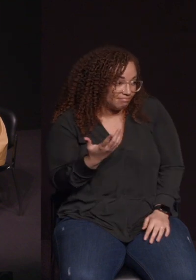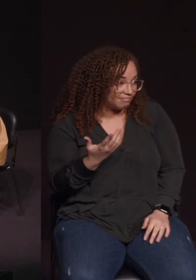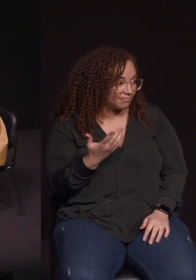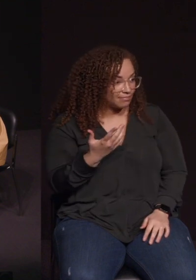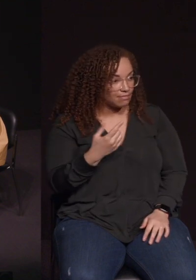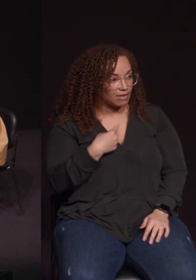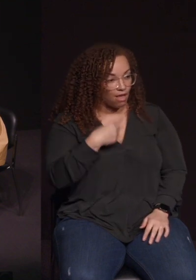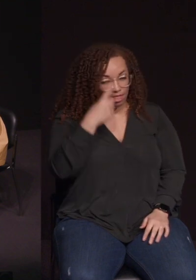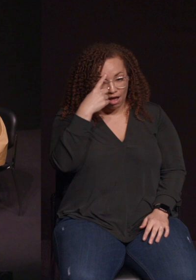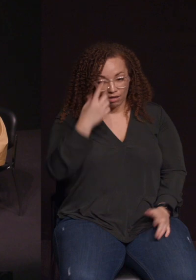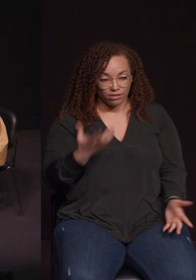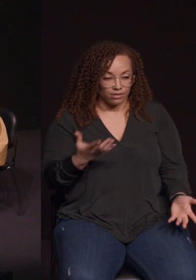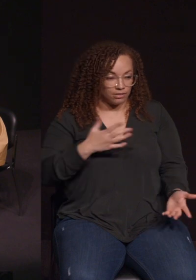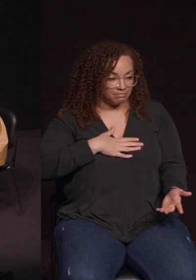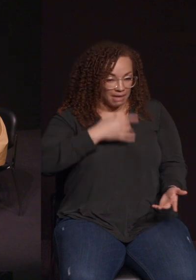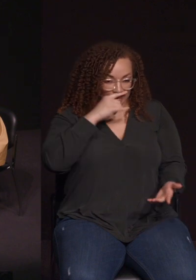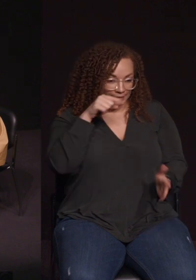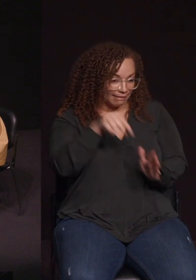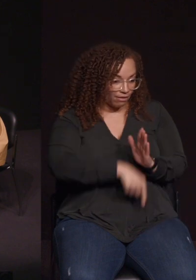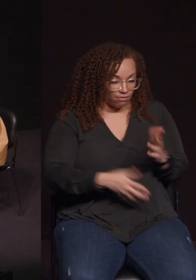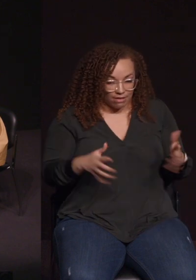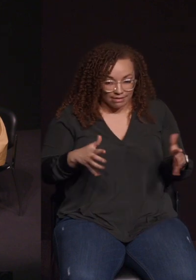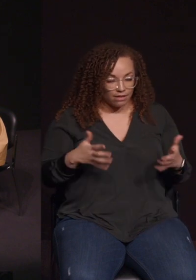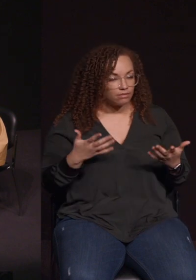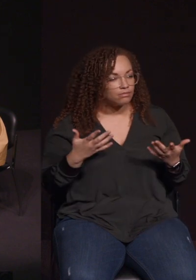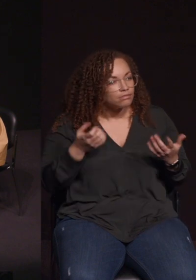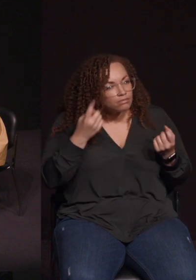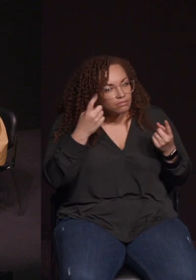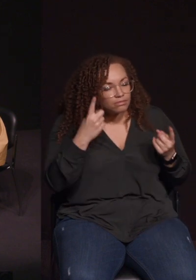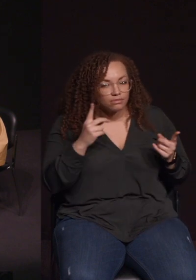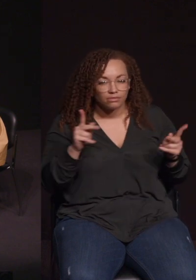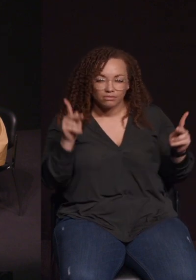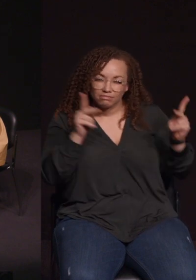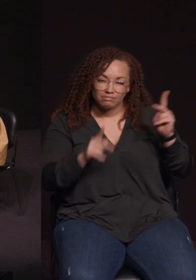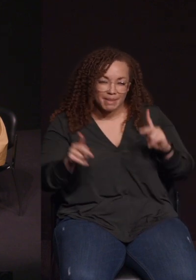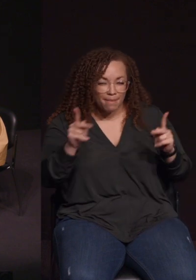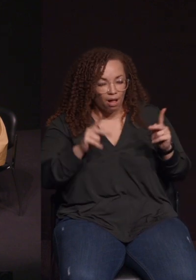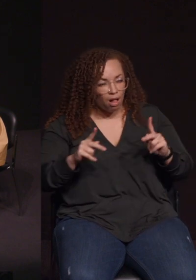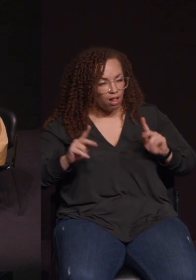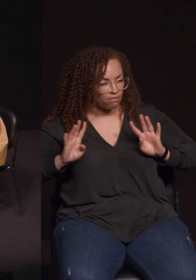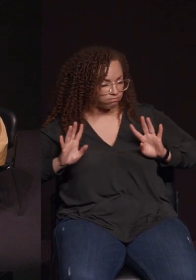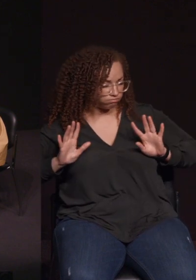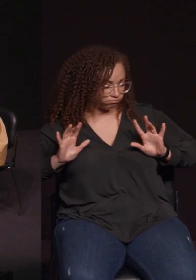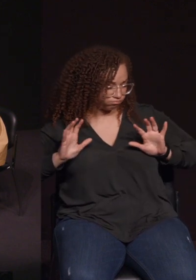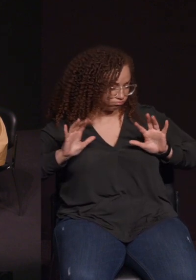was it. It's always the people that rises up